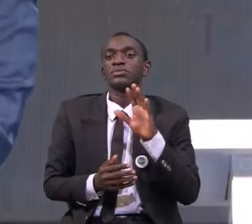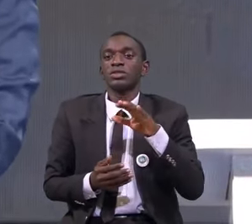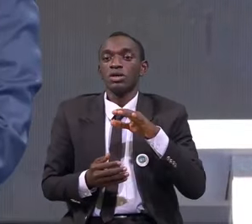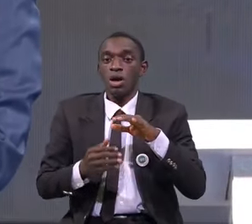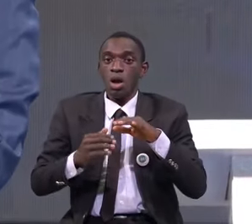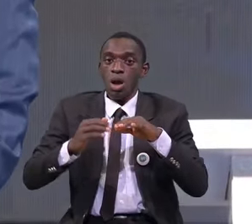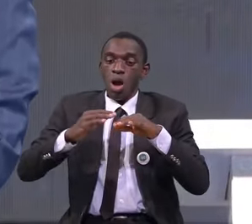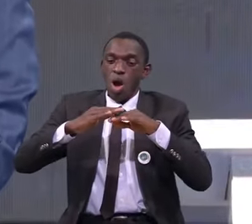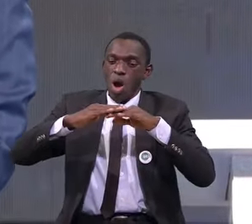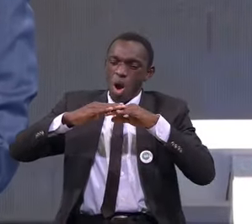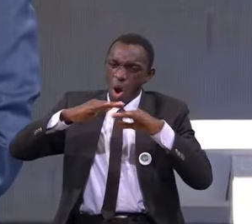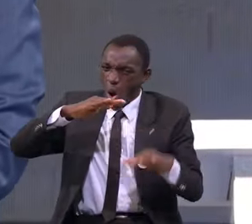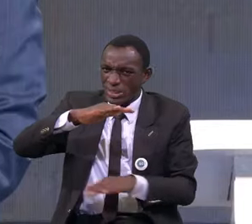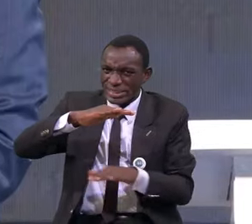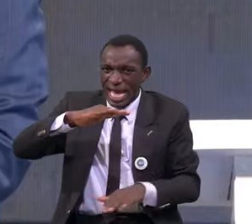Under a curse.